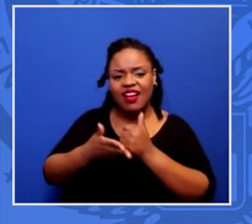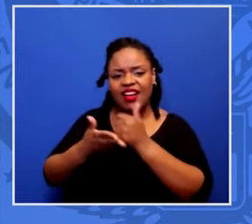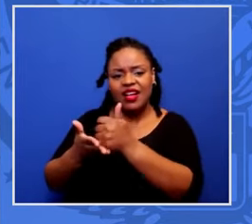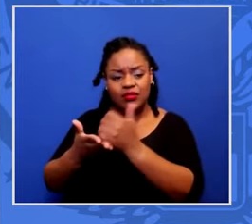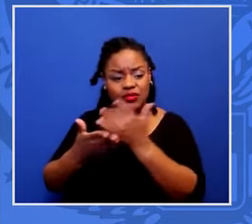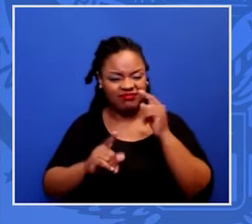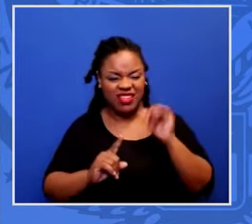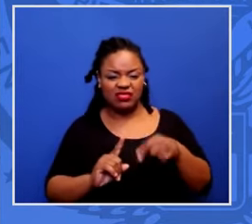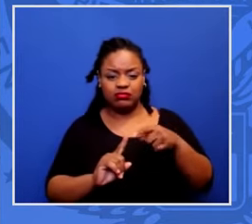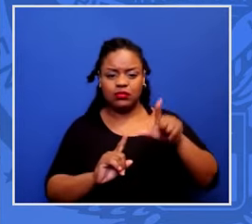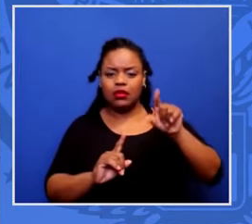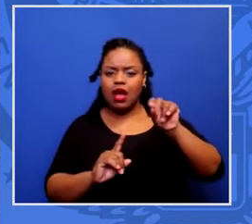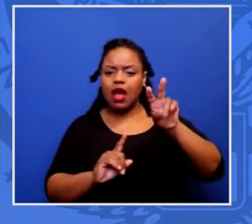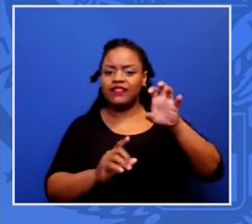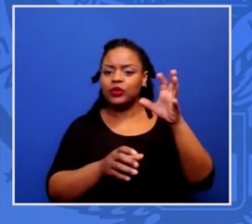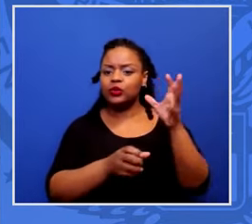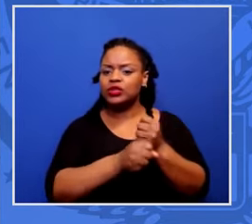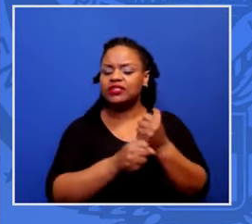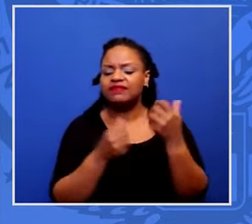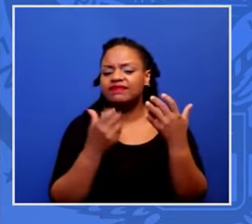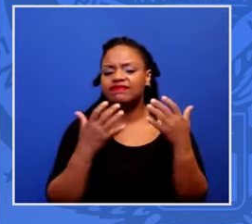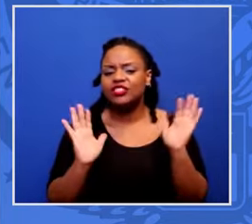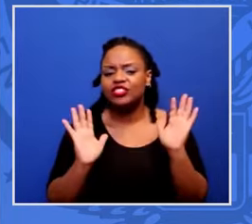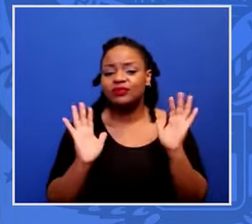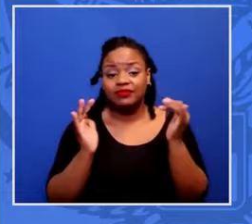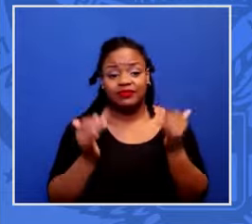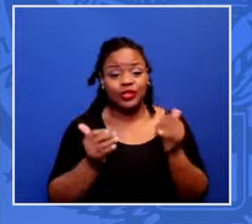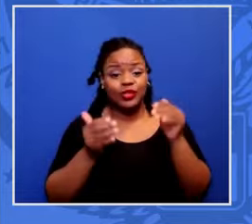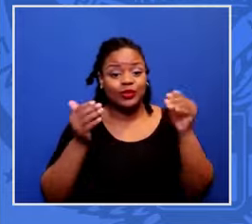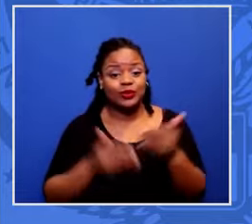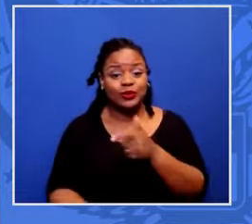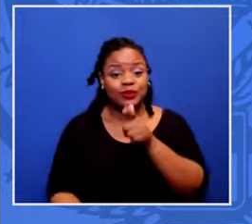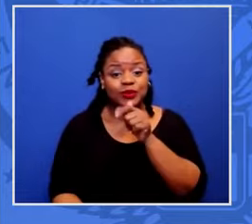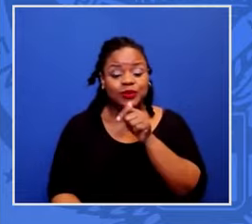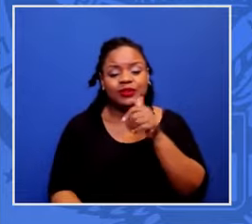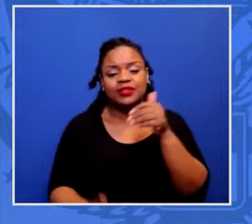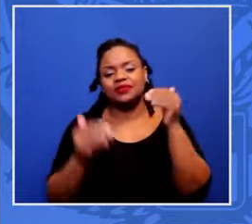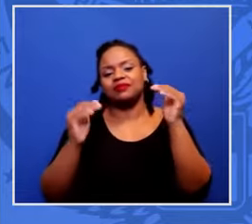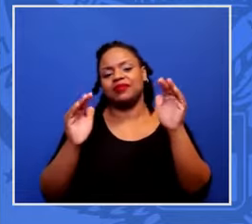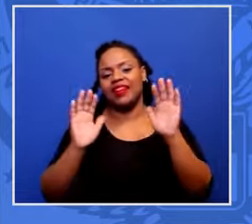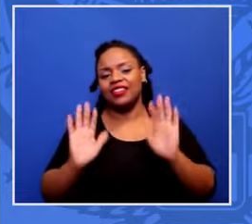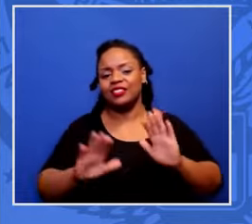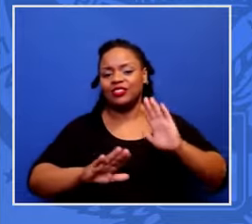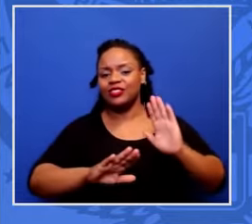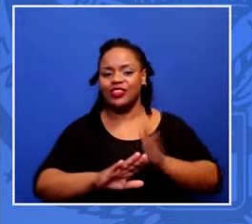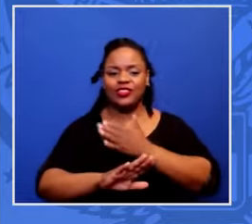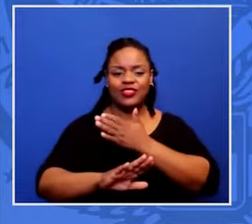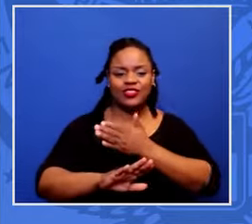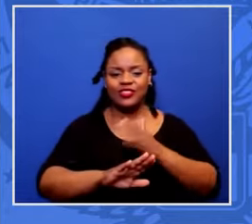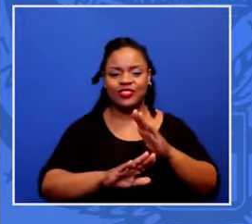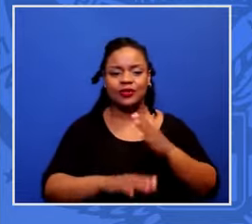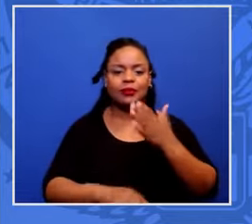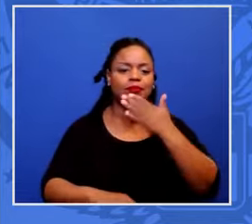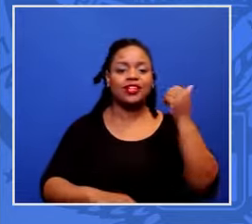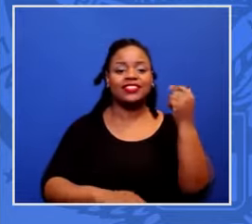song, Better Days. From Memphis, here is Aunt Clemens and Justin